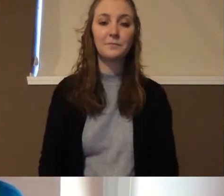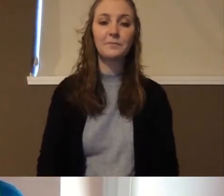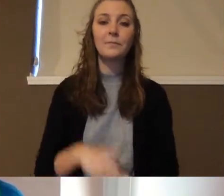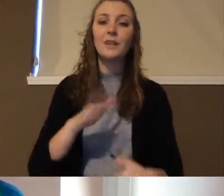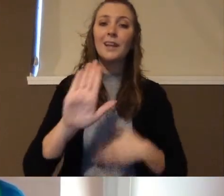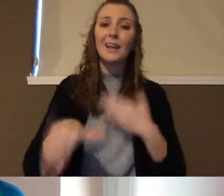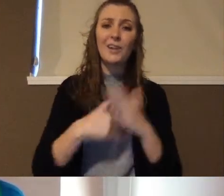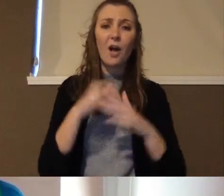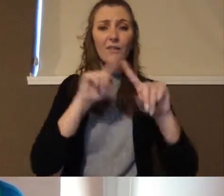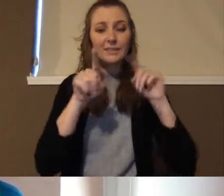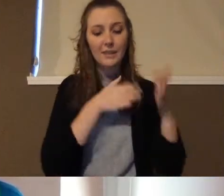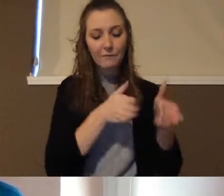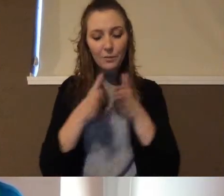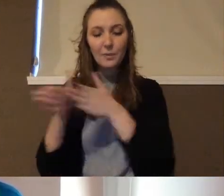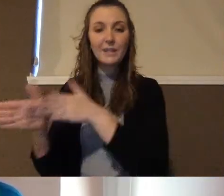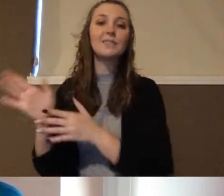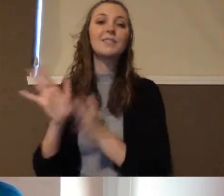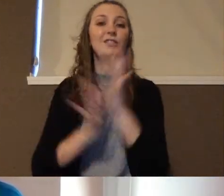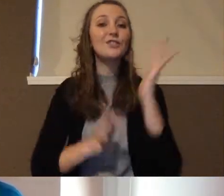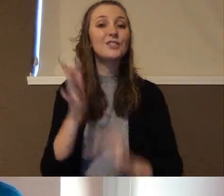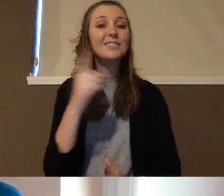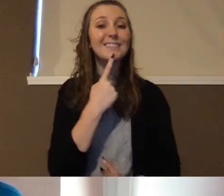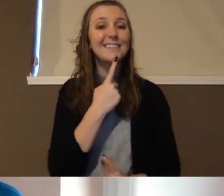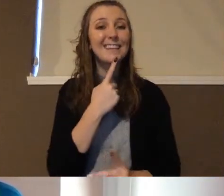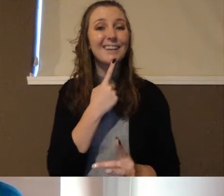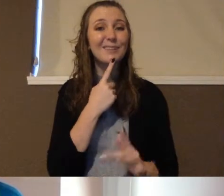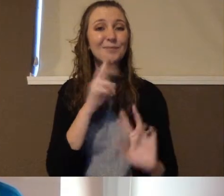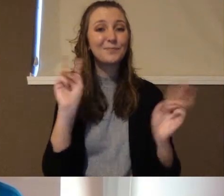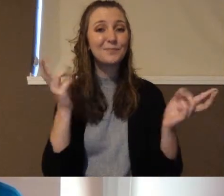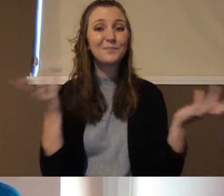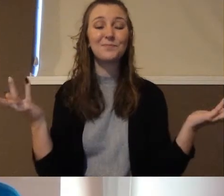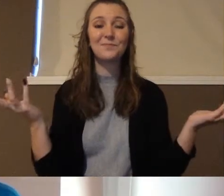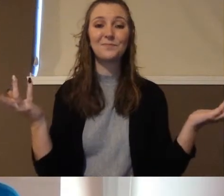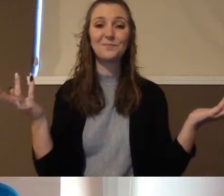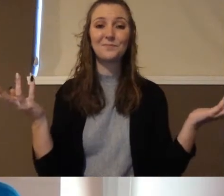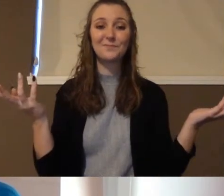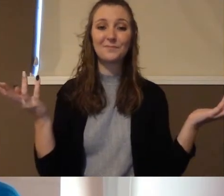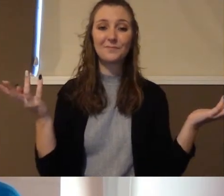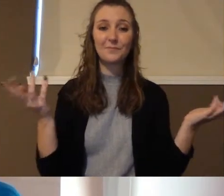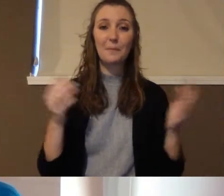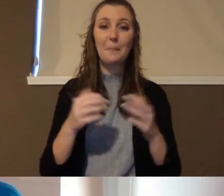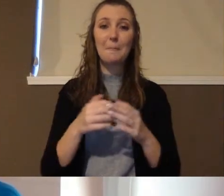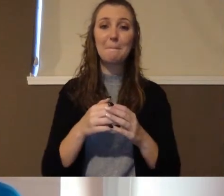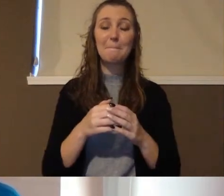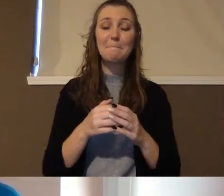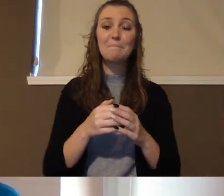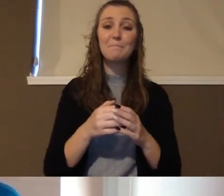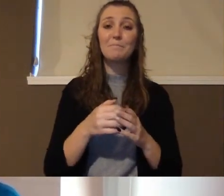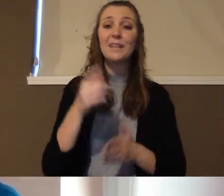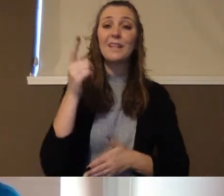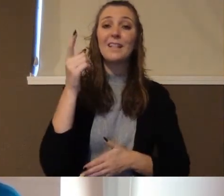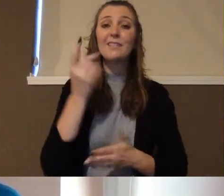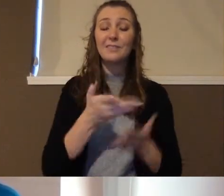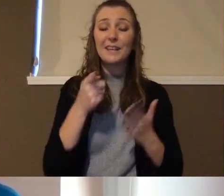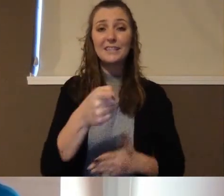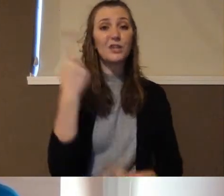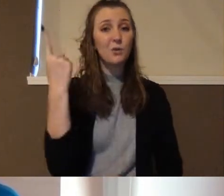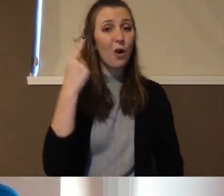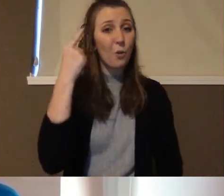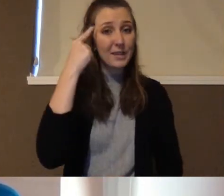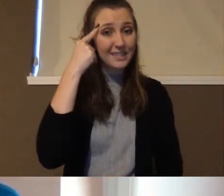says, loose yourself from what you've always thought these words meant.